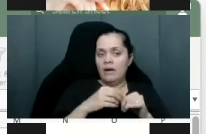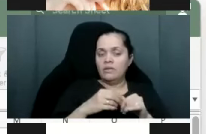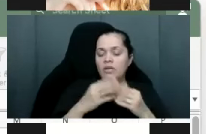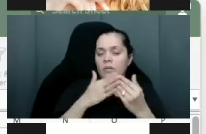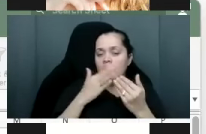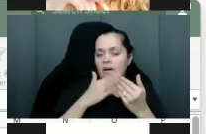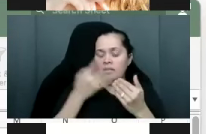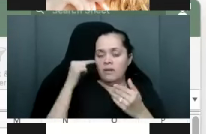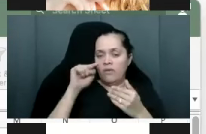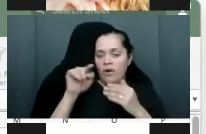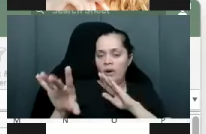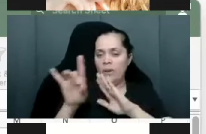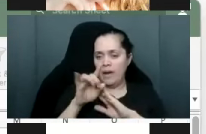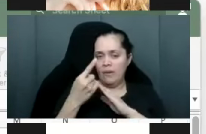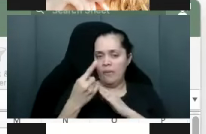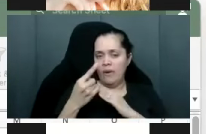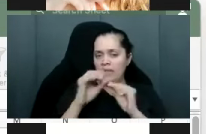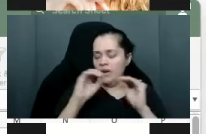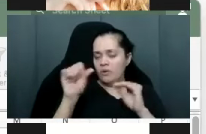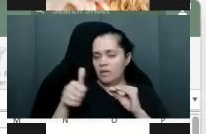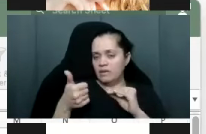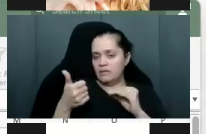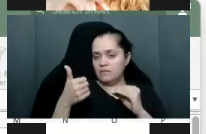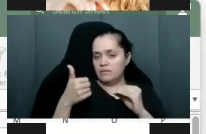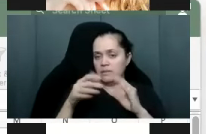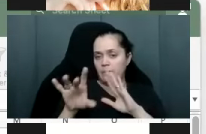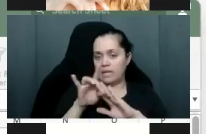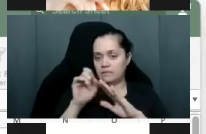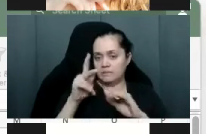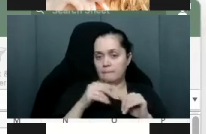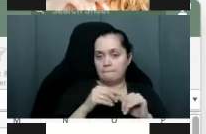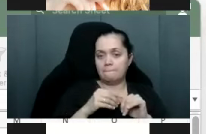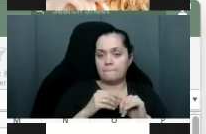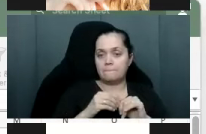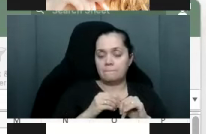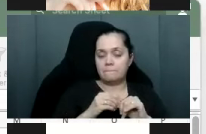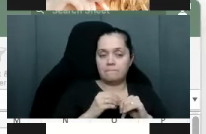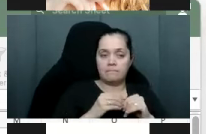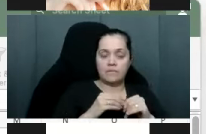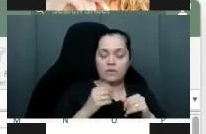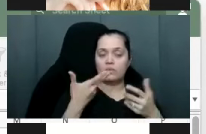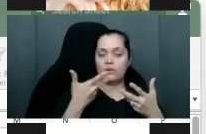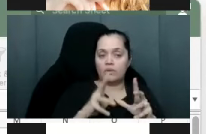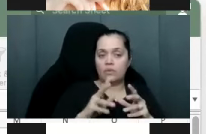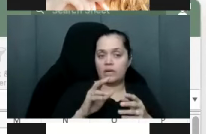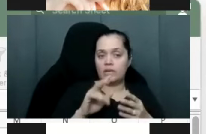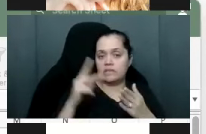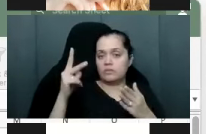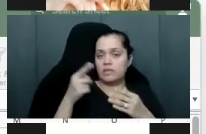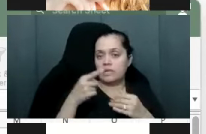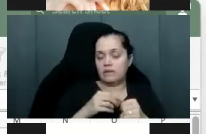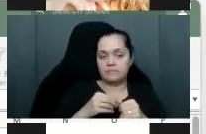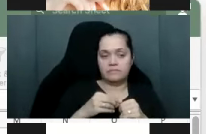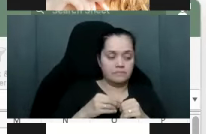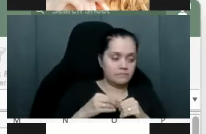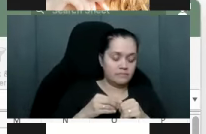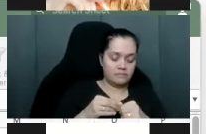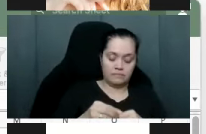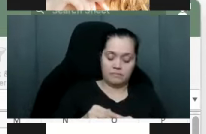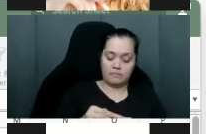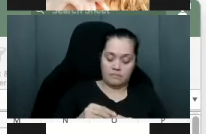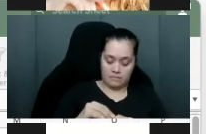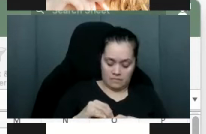for you to pick one that no one else is picking. We don't want to duplicate here. All right, so